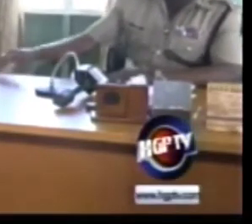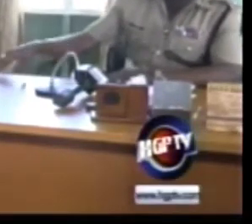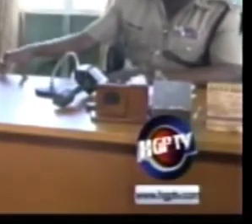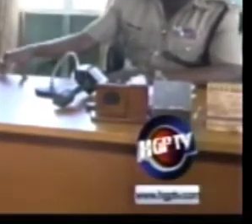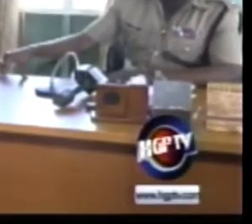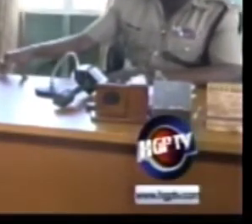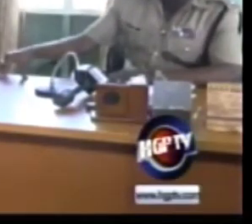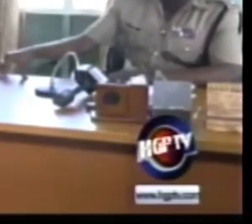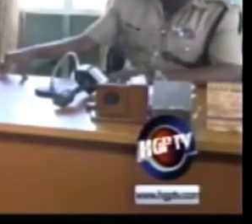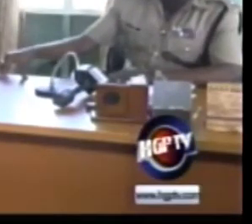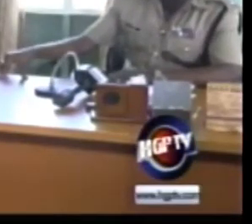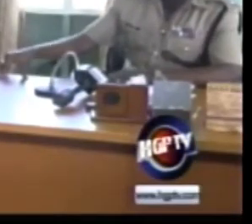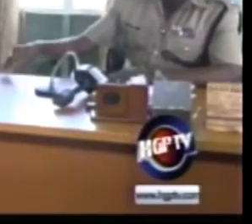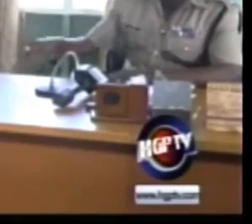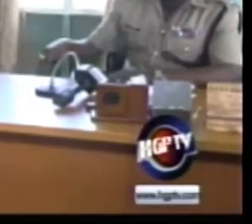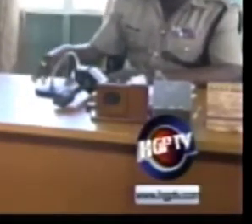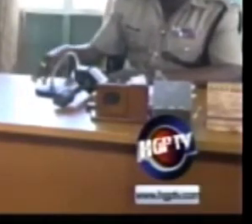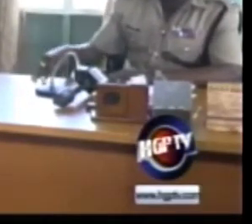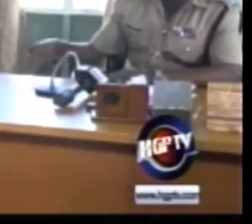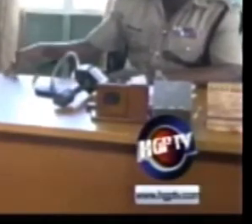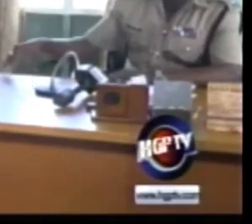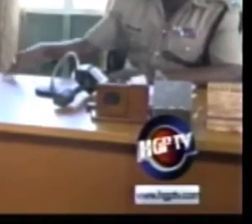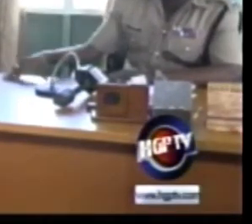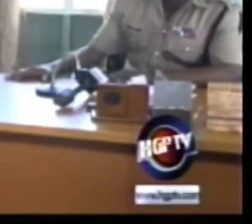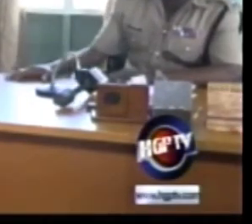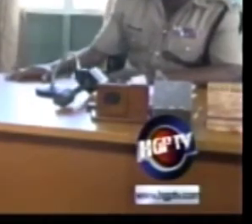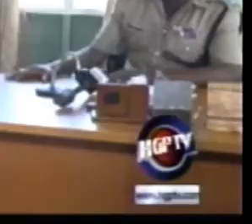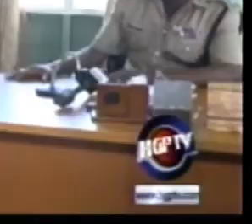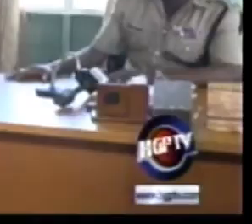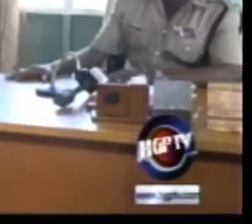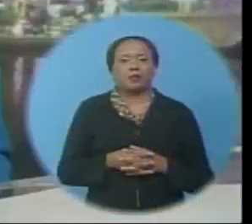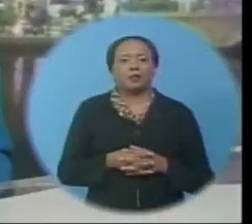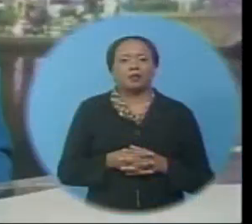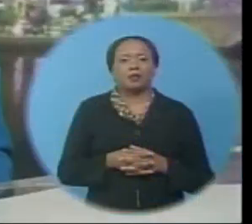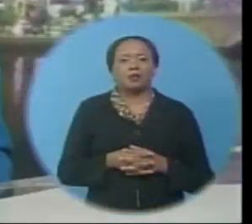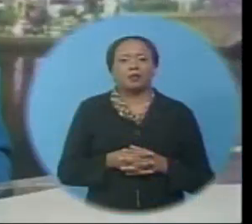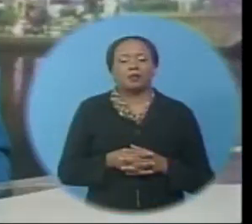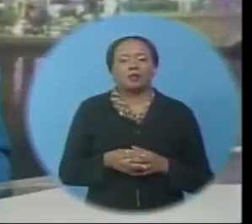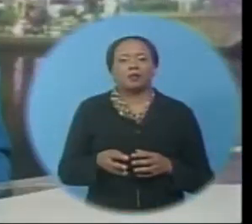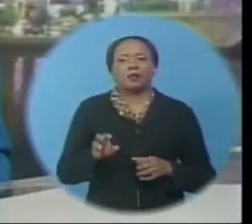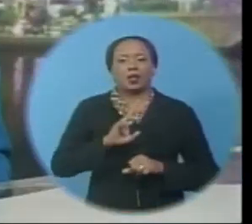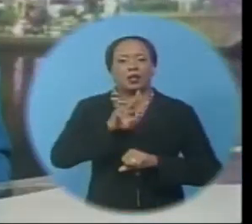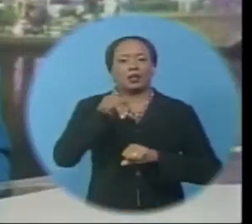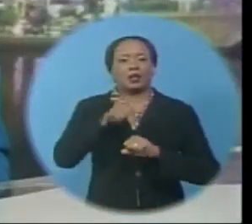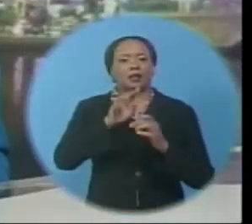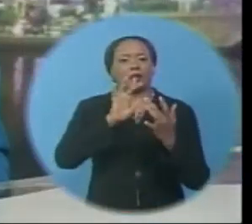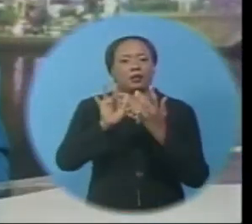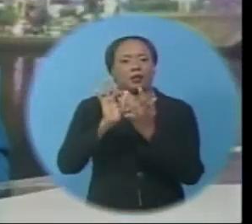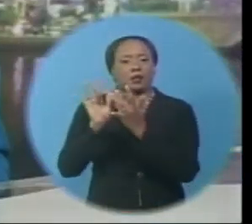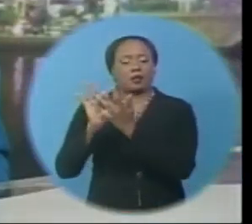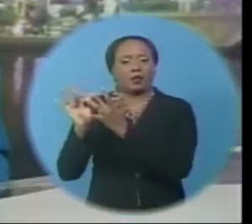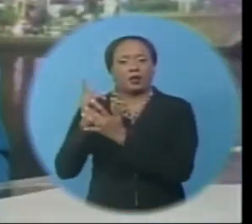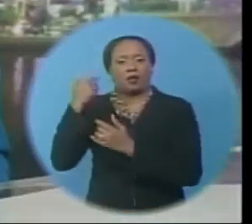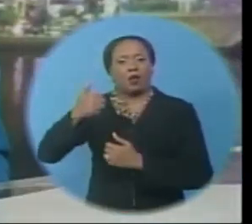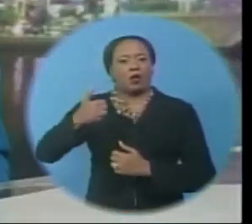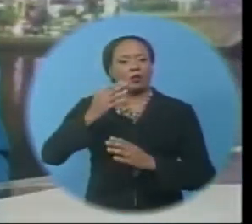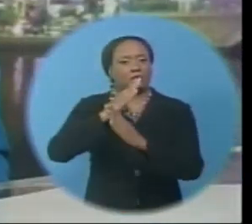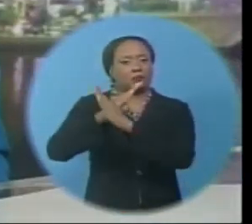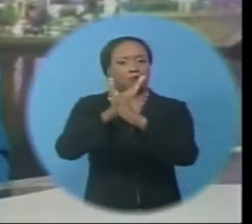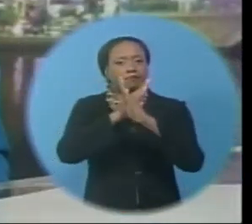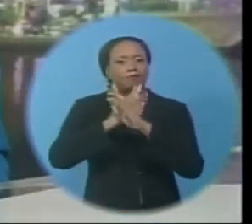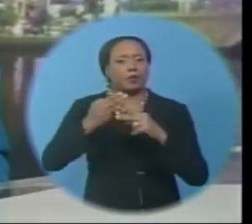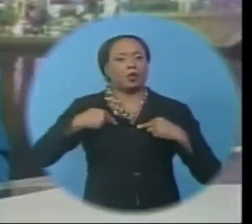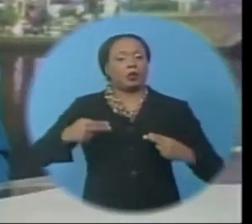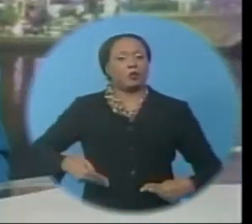of his ranks, he said. Javon Vickery, HGP Nightly News. The National Network for the Defense of Human Rights in Haiti